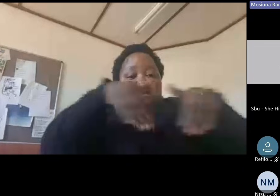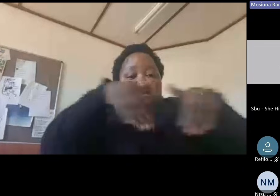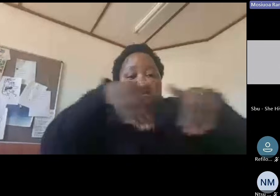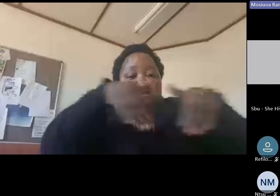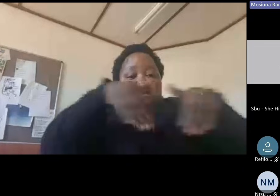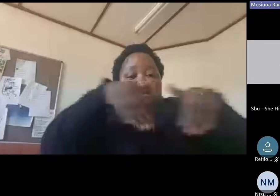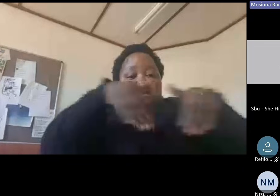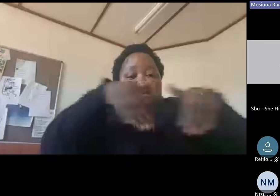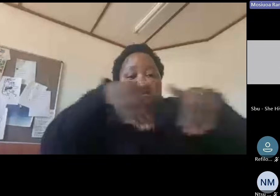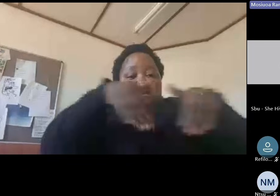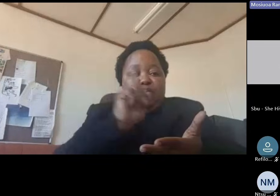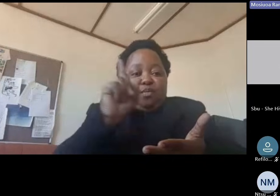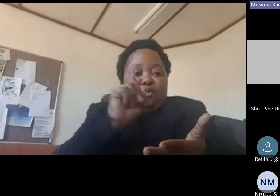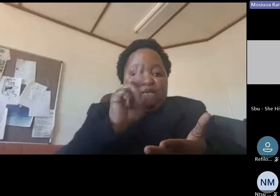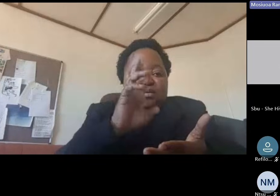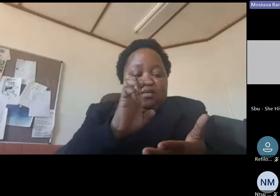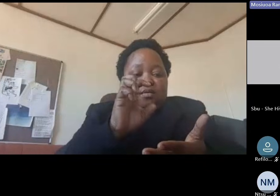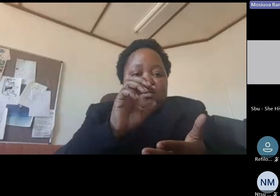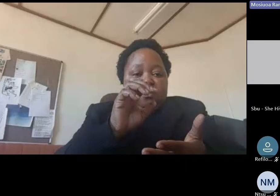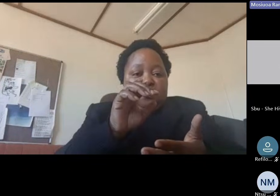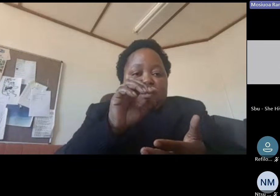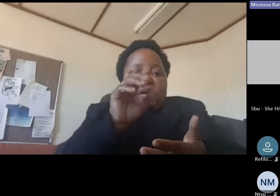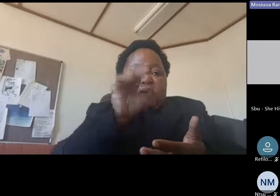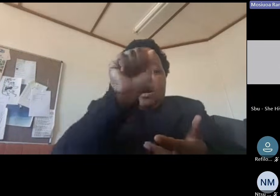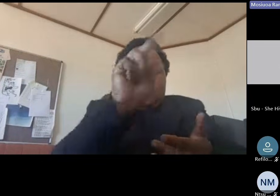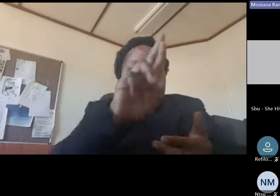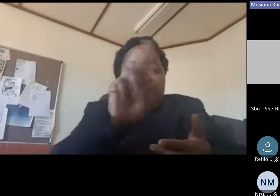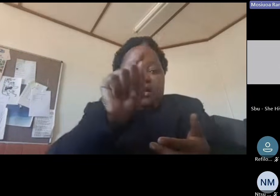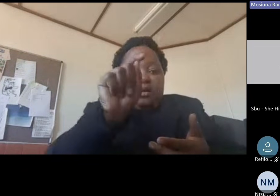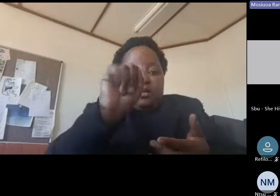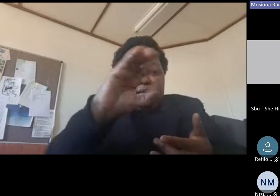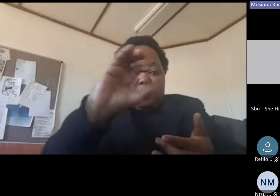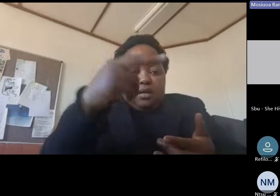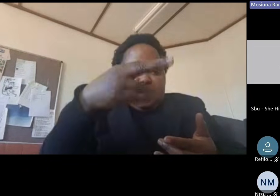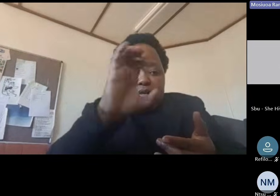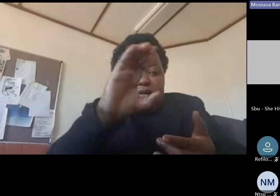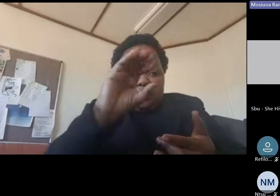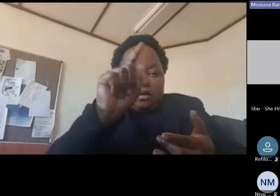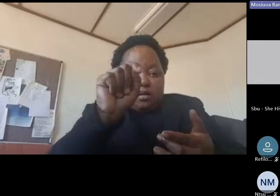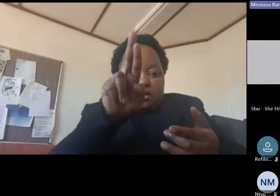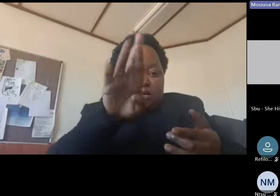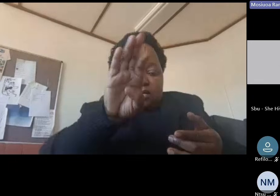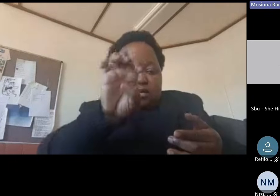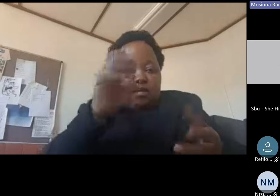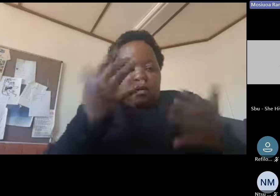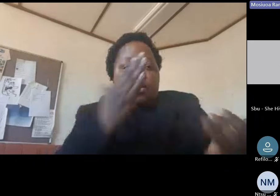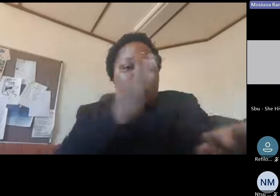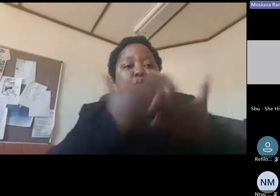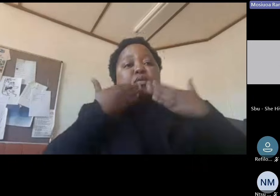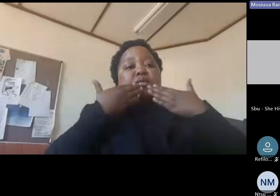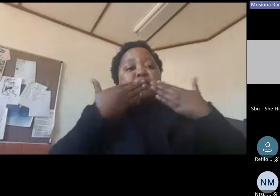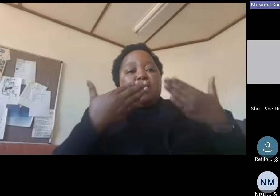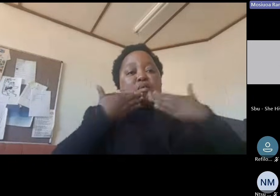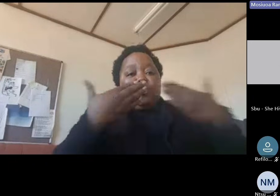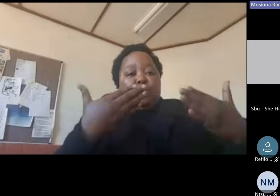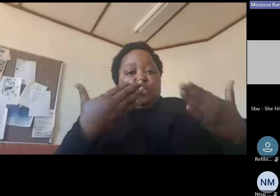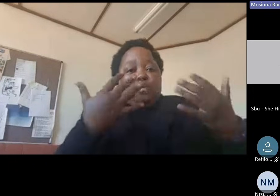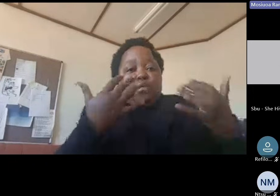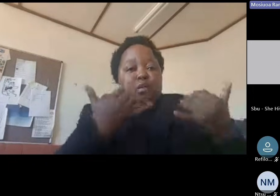or tapestry that we have, and the policy as well. So thanks, Ravi, for that. I think she has made